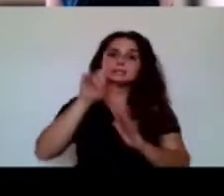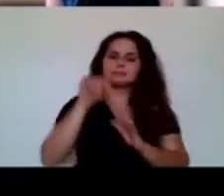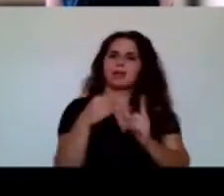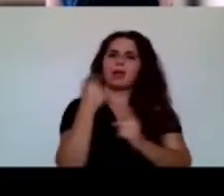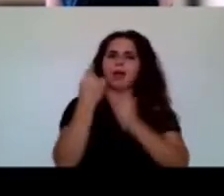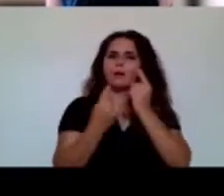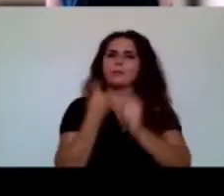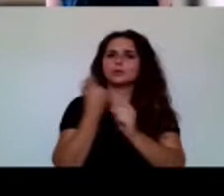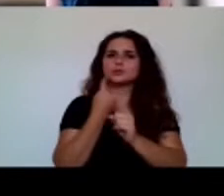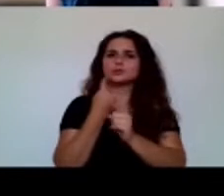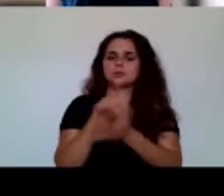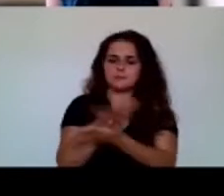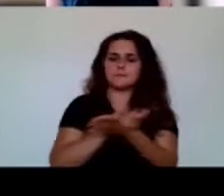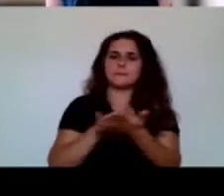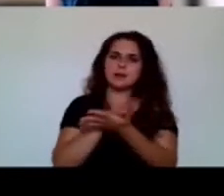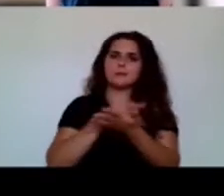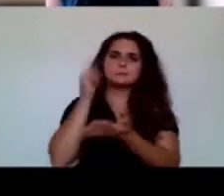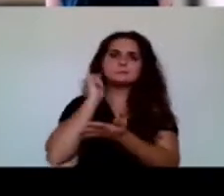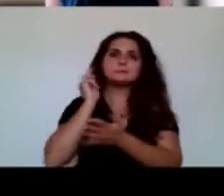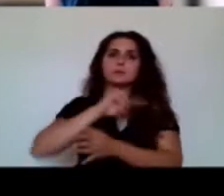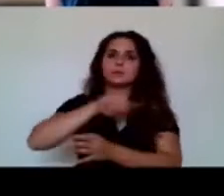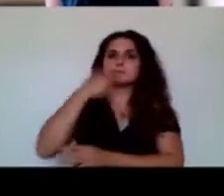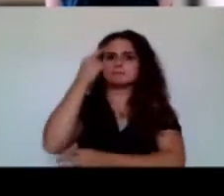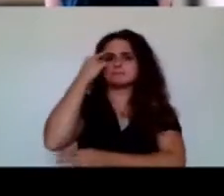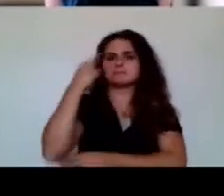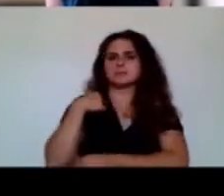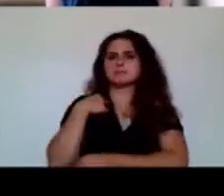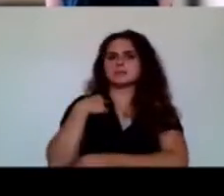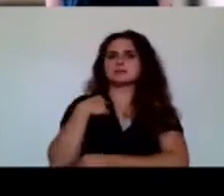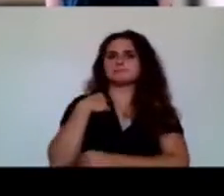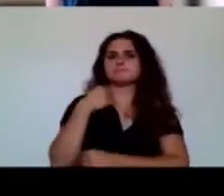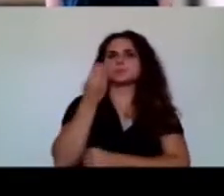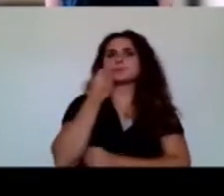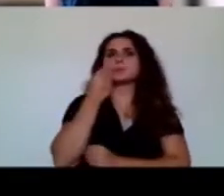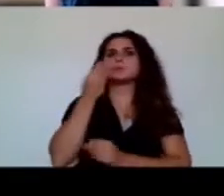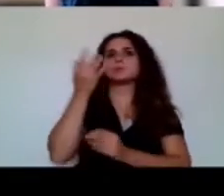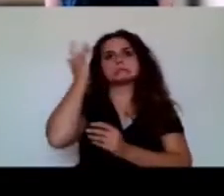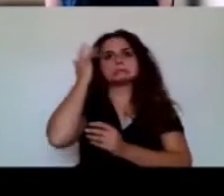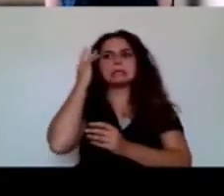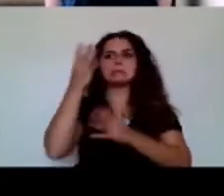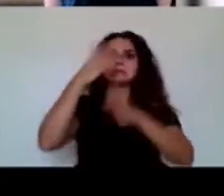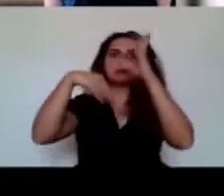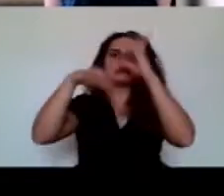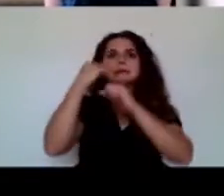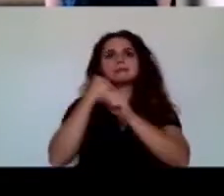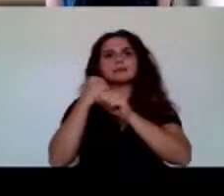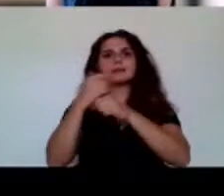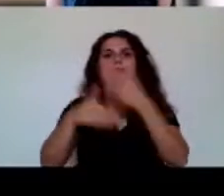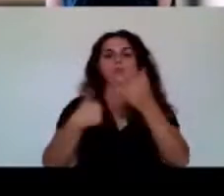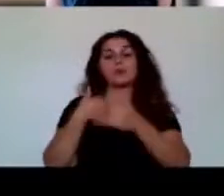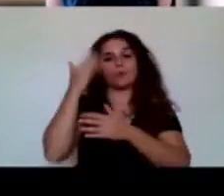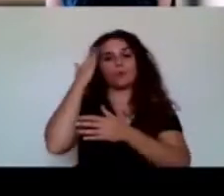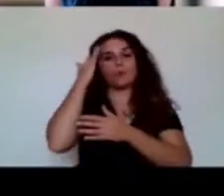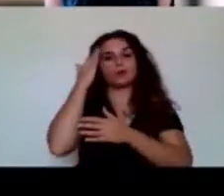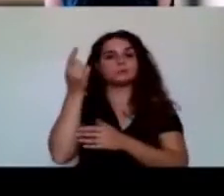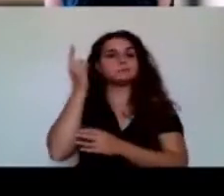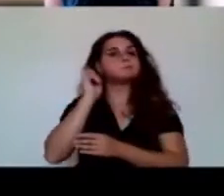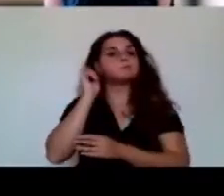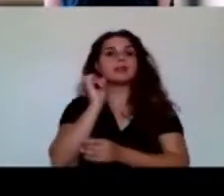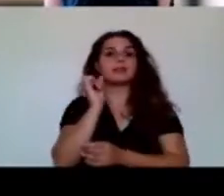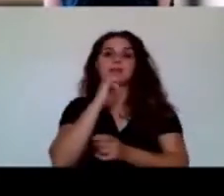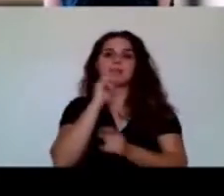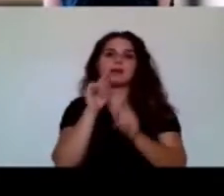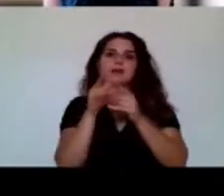of fundamental things we know about learning and how the brain learns that I think are really relevant. And I think it can be